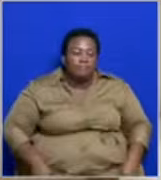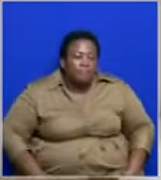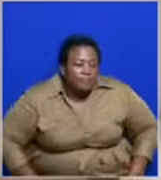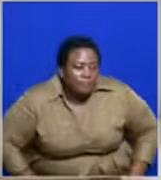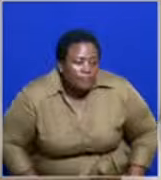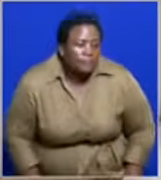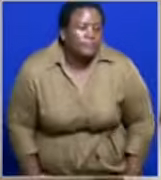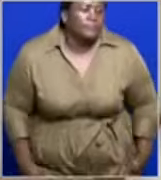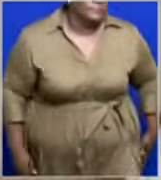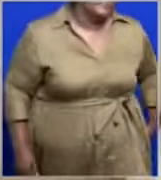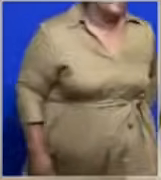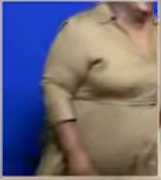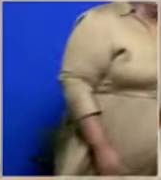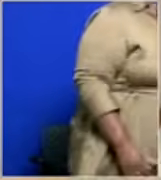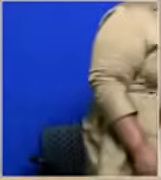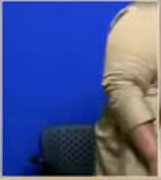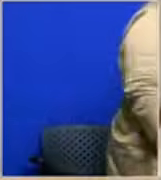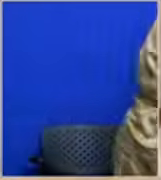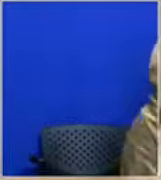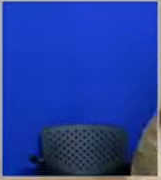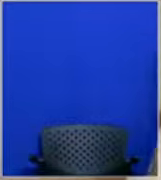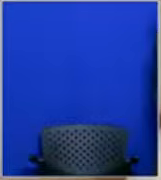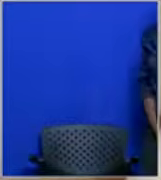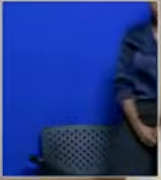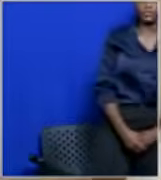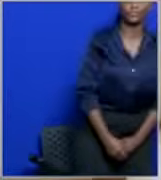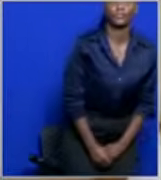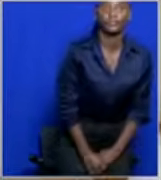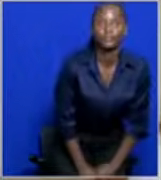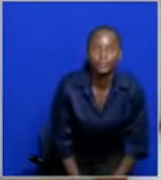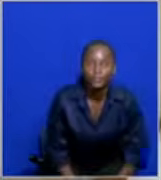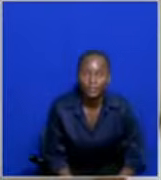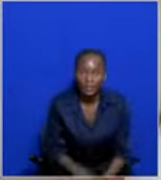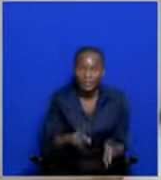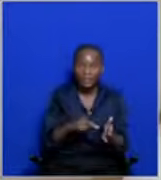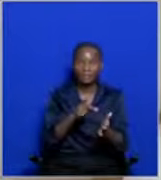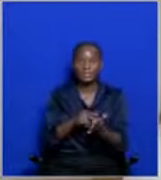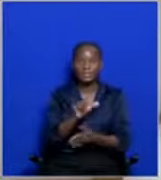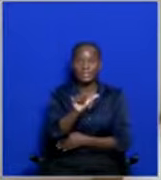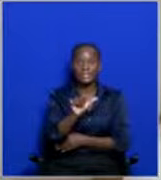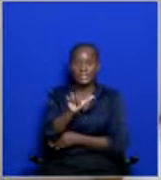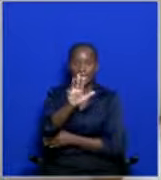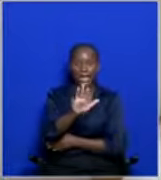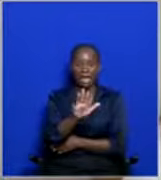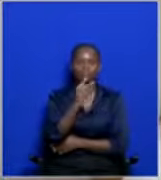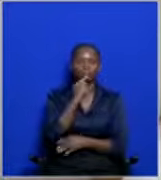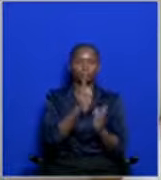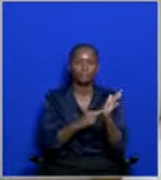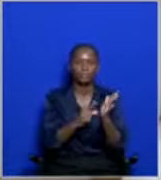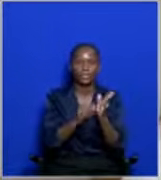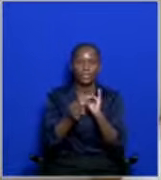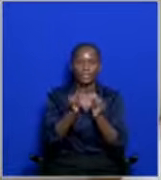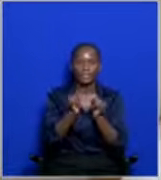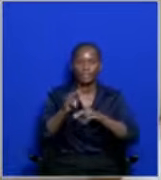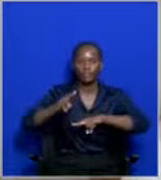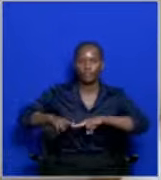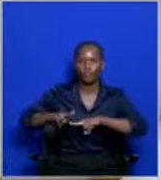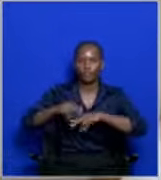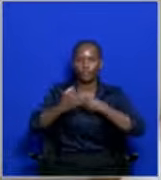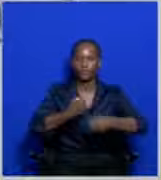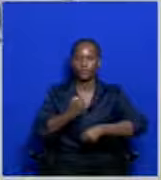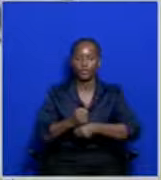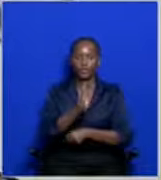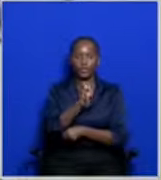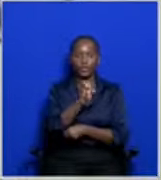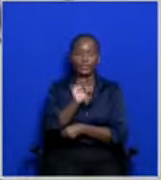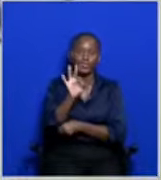well, the deponent signs, it appears to also be dated 11 February 2023, and it's commissioned at the bottom